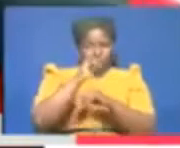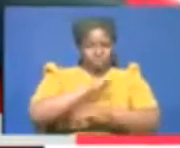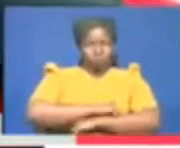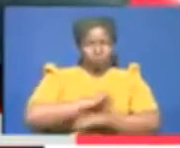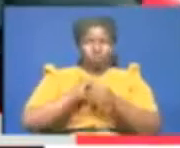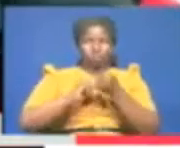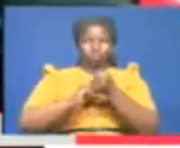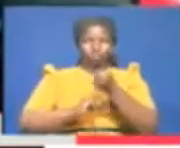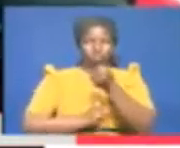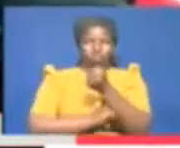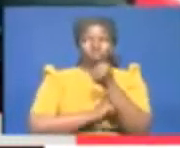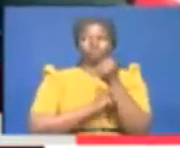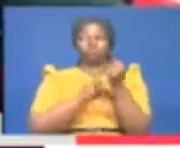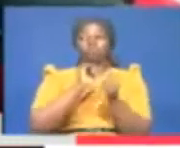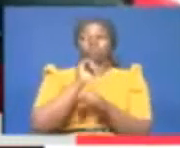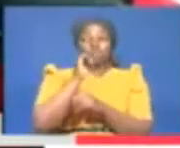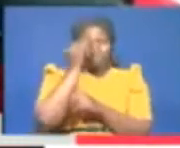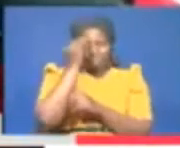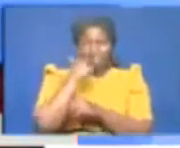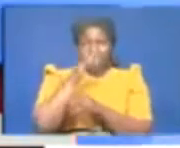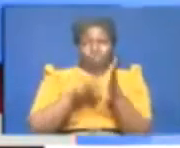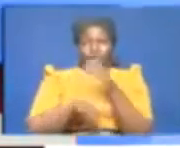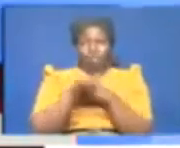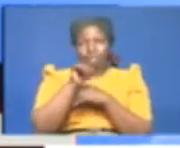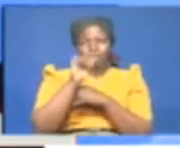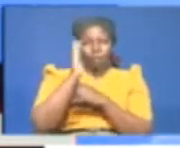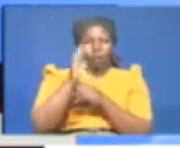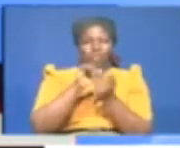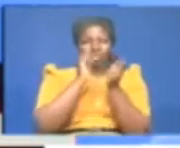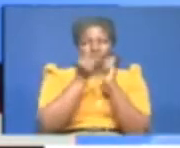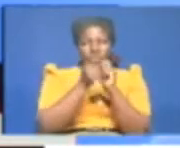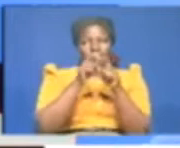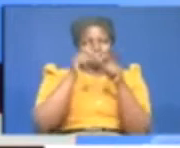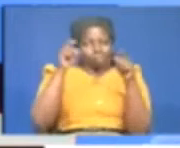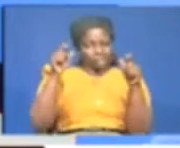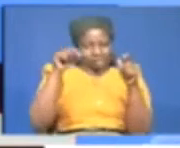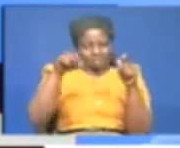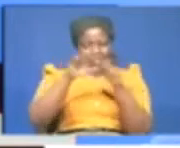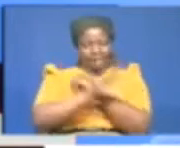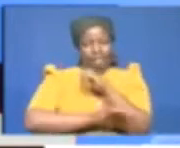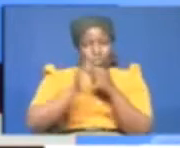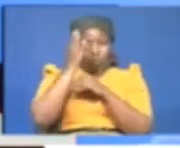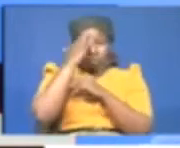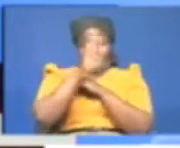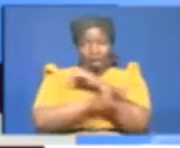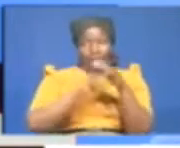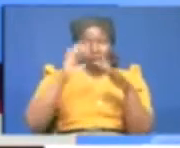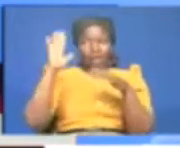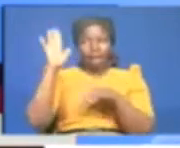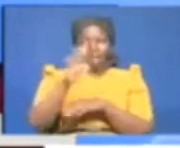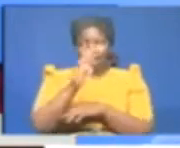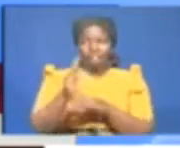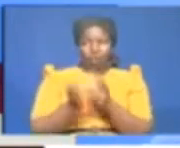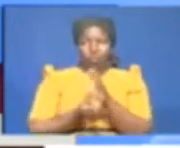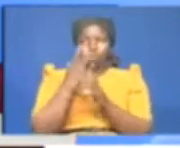have a huge impact in the country. As you know, the country will never grow without the aspect of education, skills